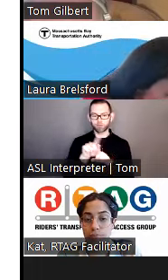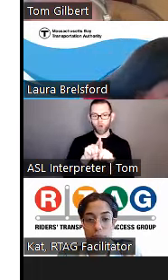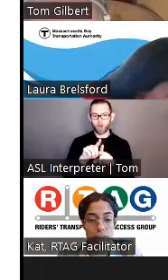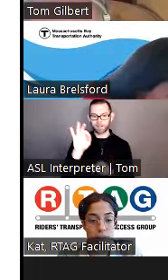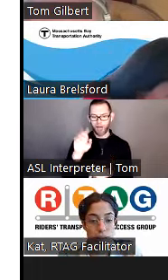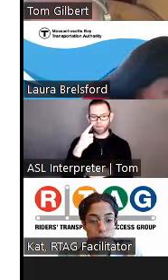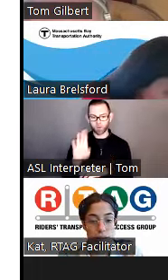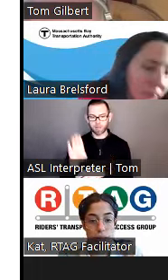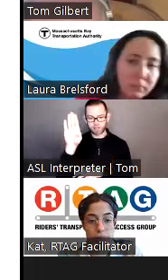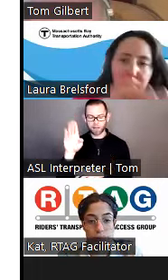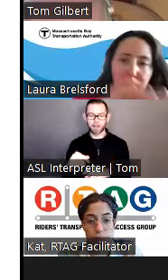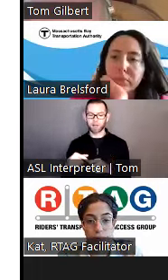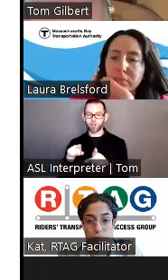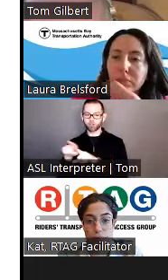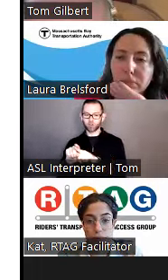unmute.